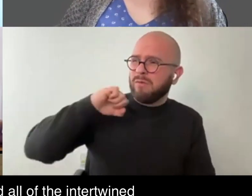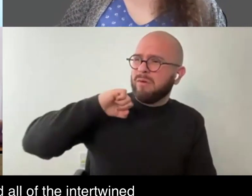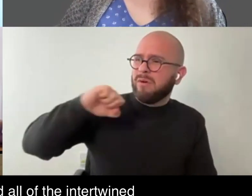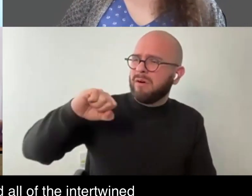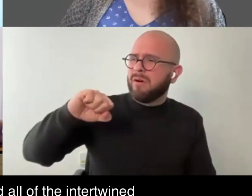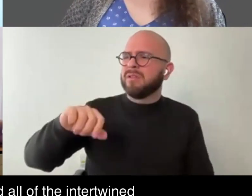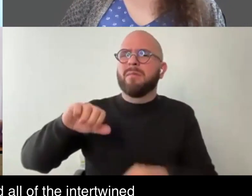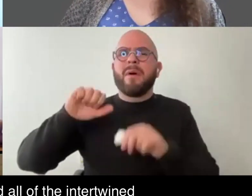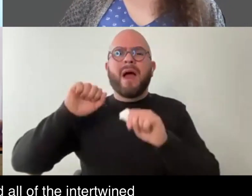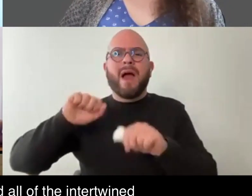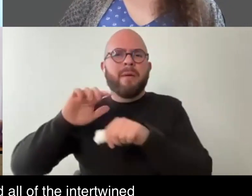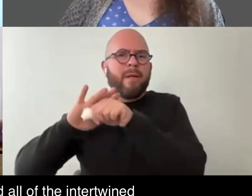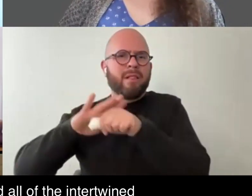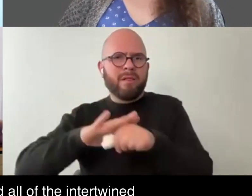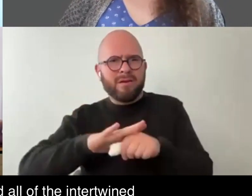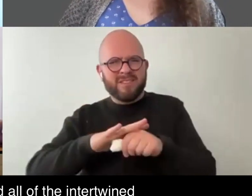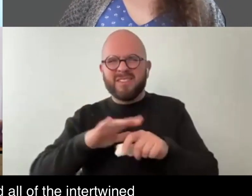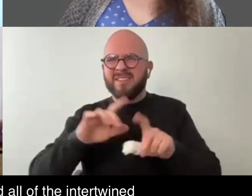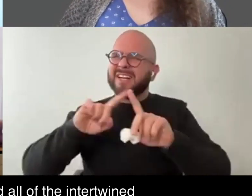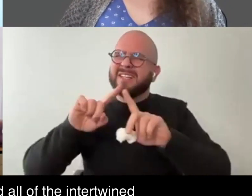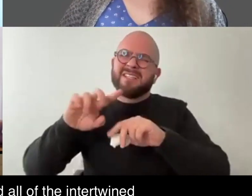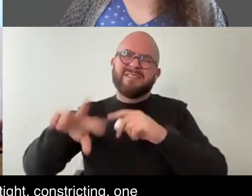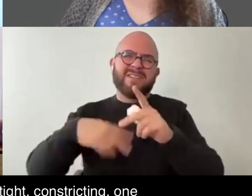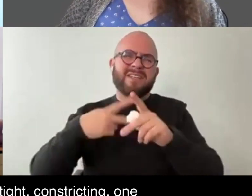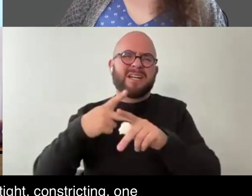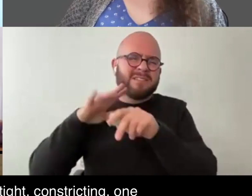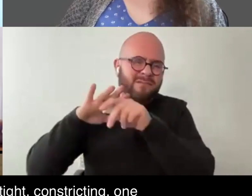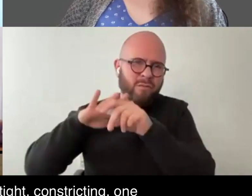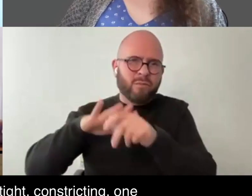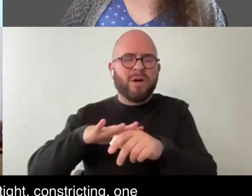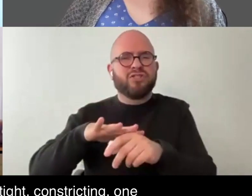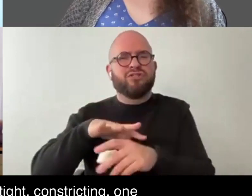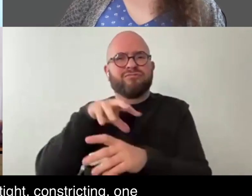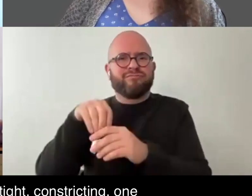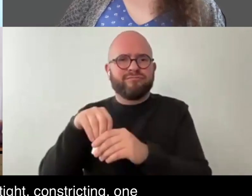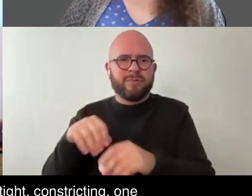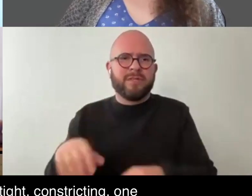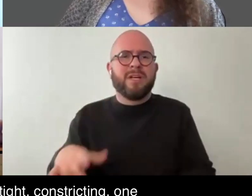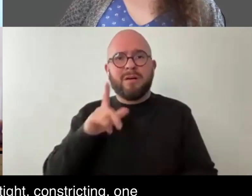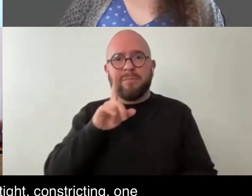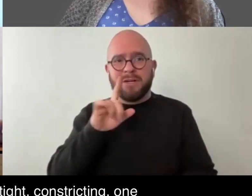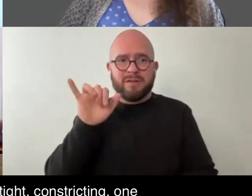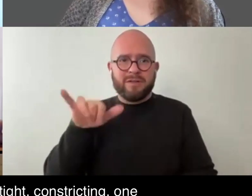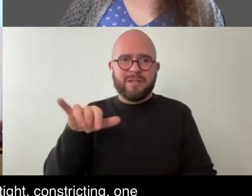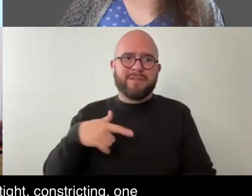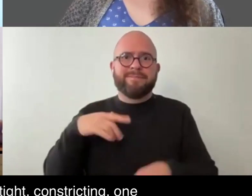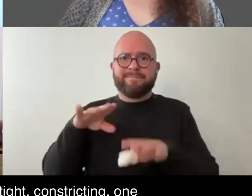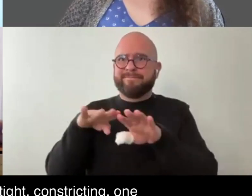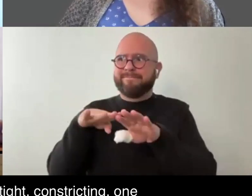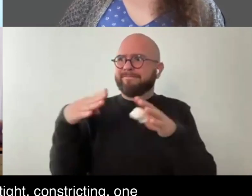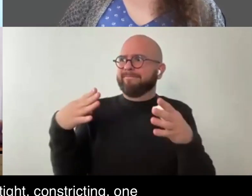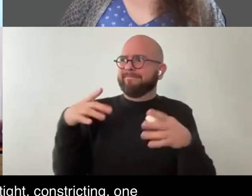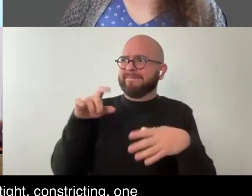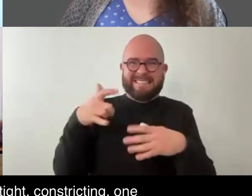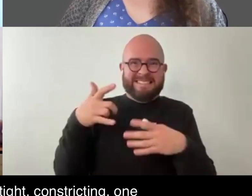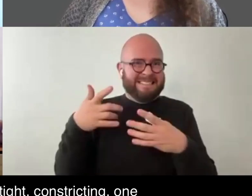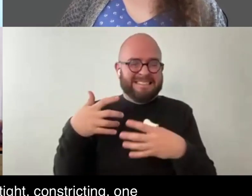of the intertwined systems of oppression that go along with it. Cracking open those like tight,